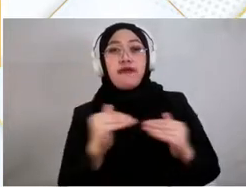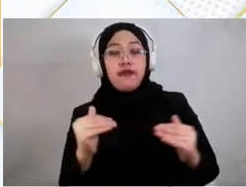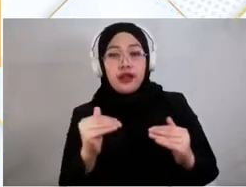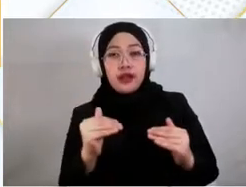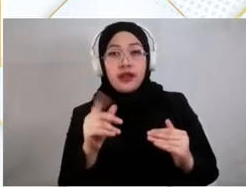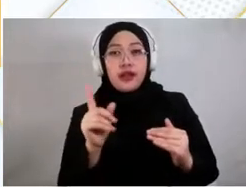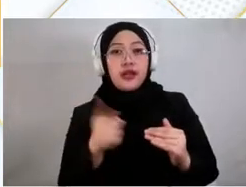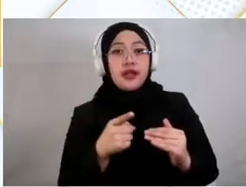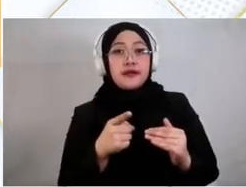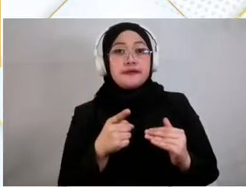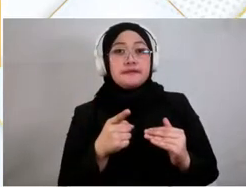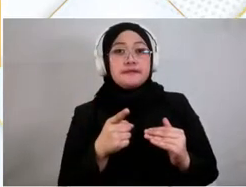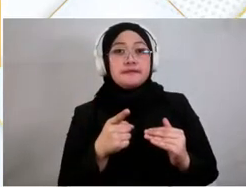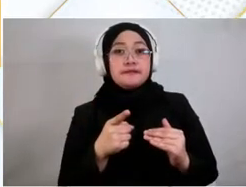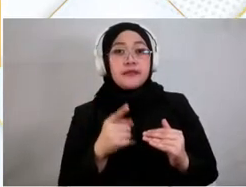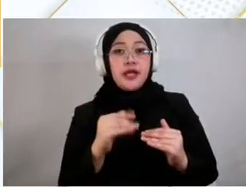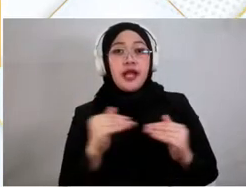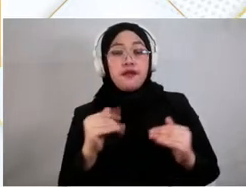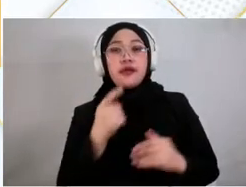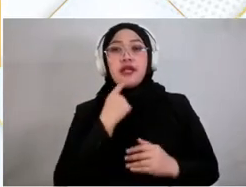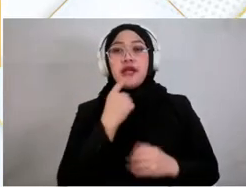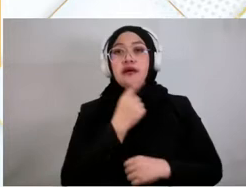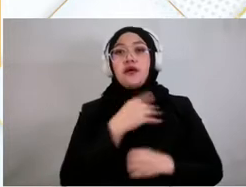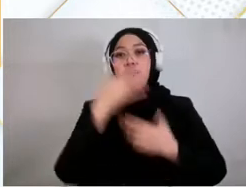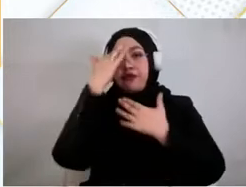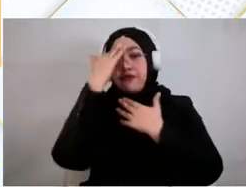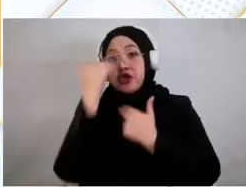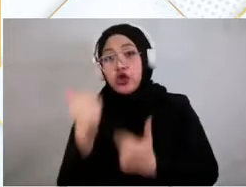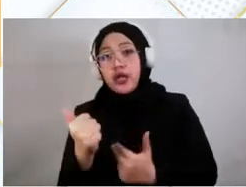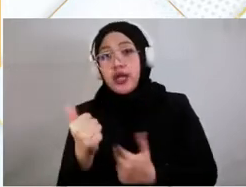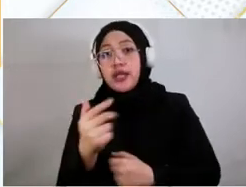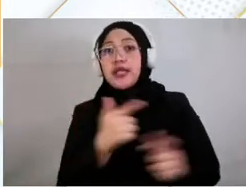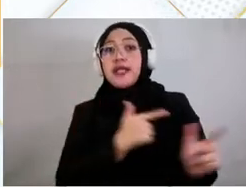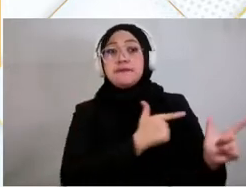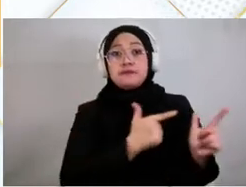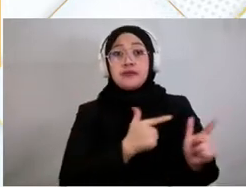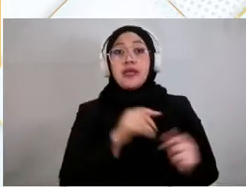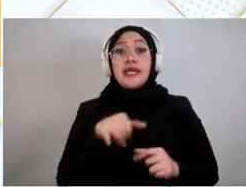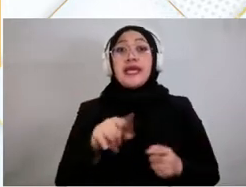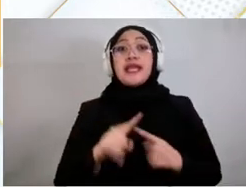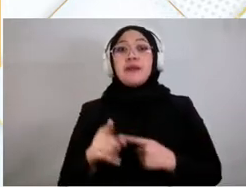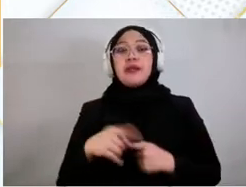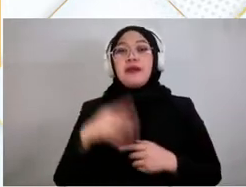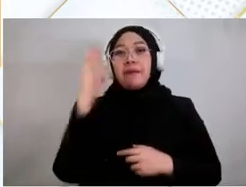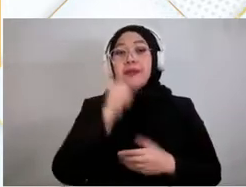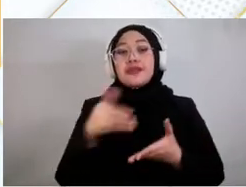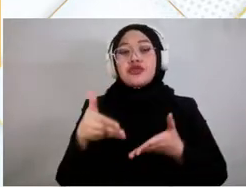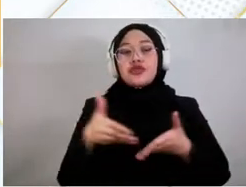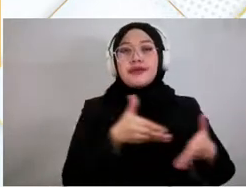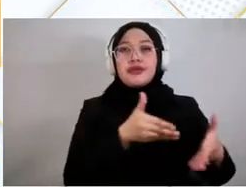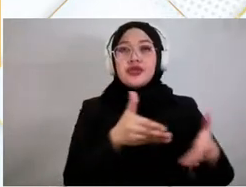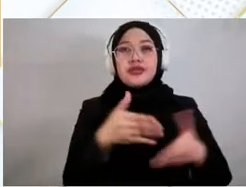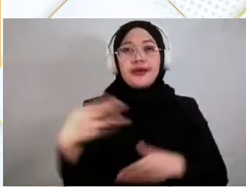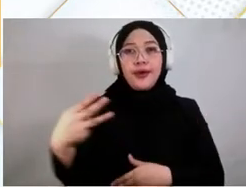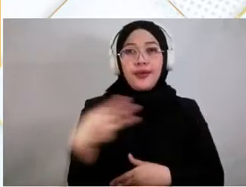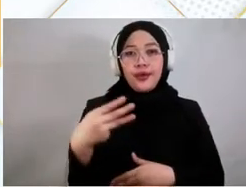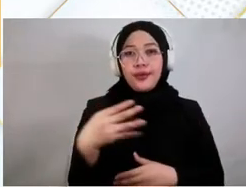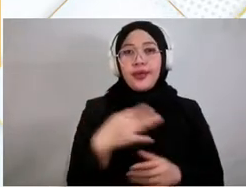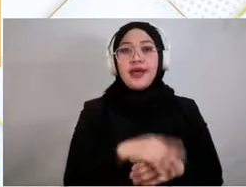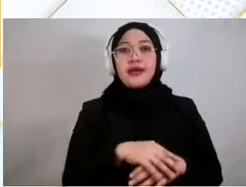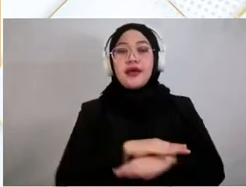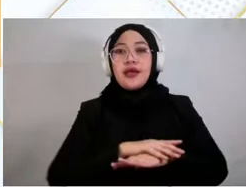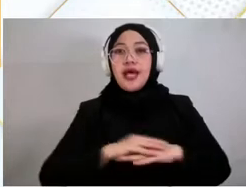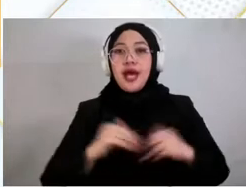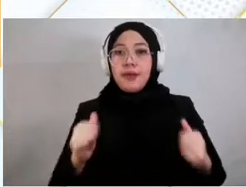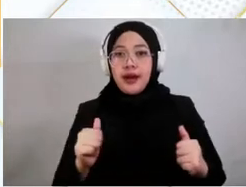our professionalisms of TNI, but also in terms of strategic and economy. This is also an event